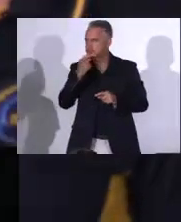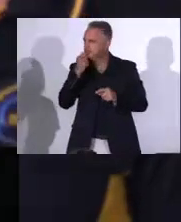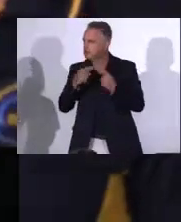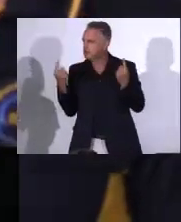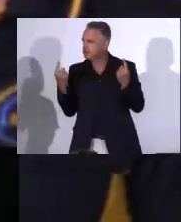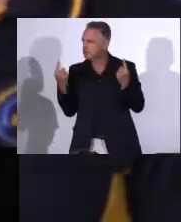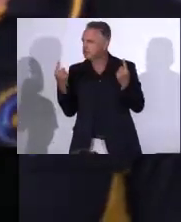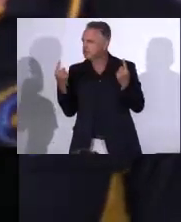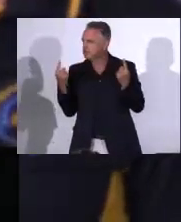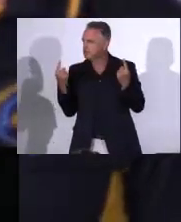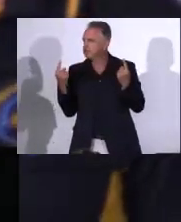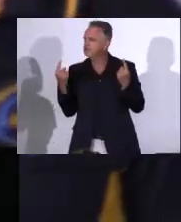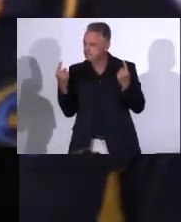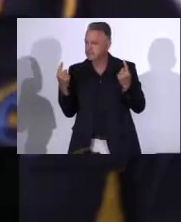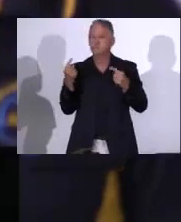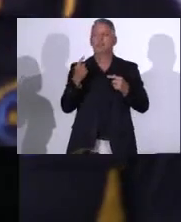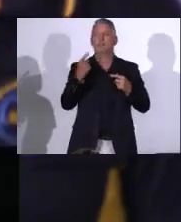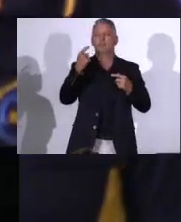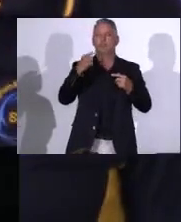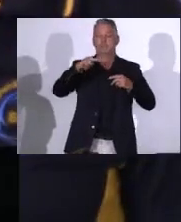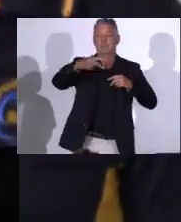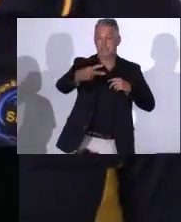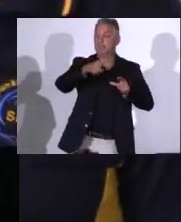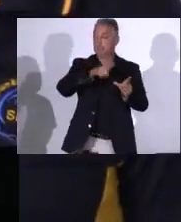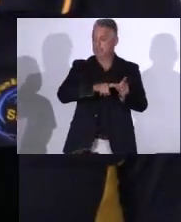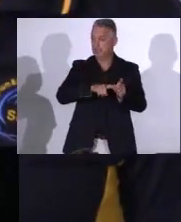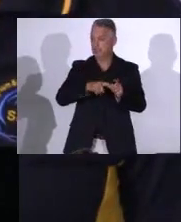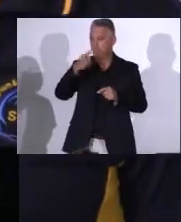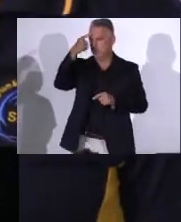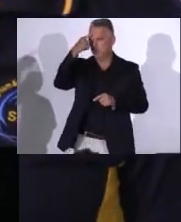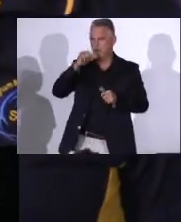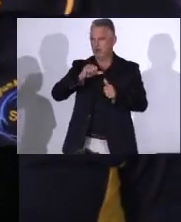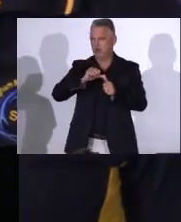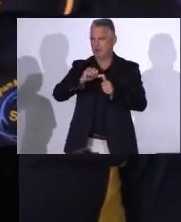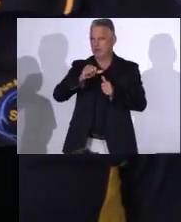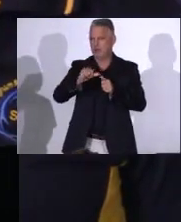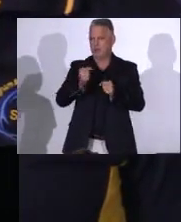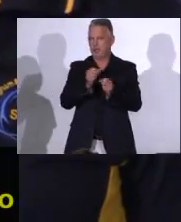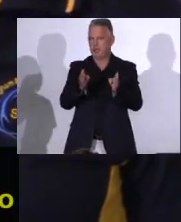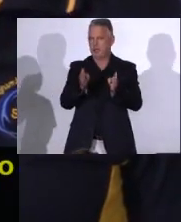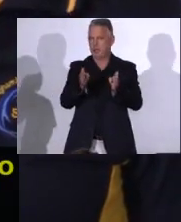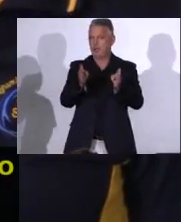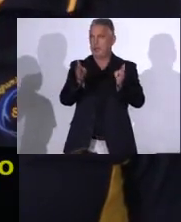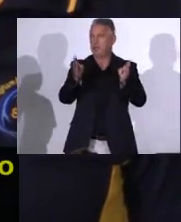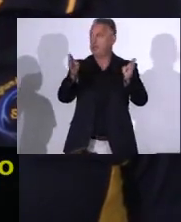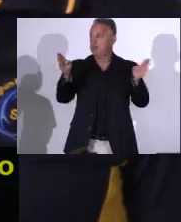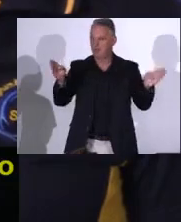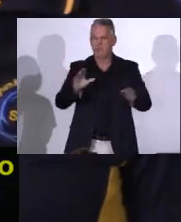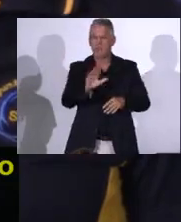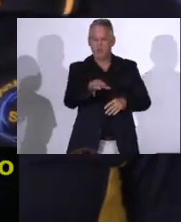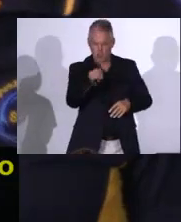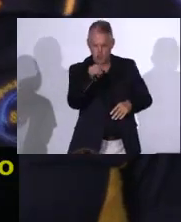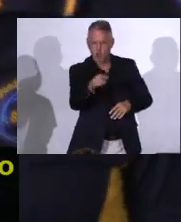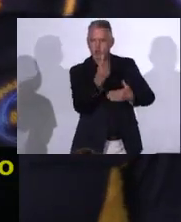Let's challenge ourselves. So we had we thought if we're going to take this into the wider sphere, we would like them to represent Sandringham